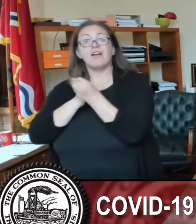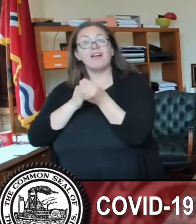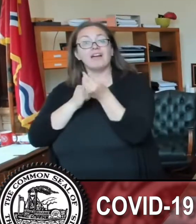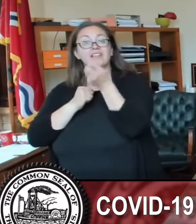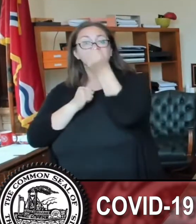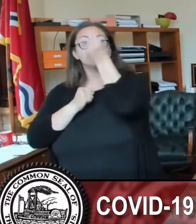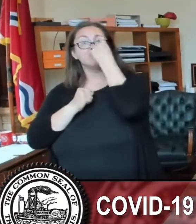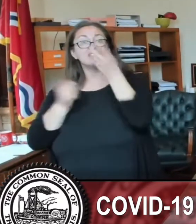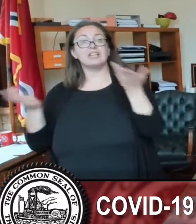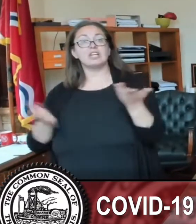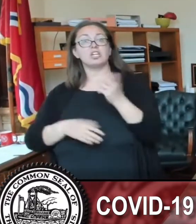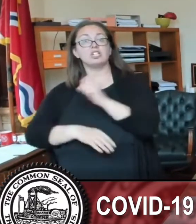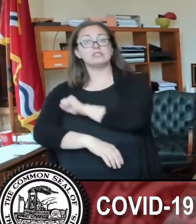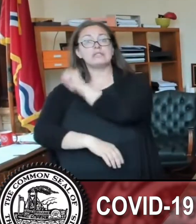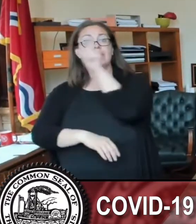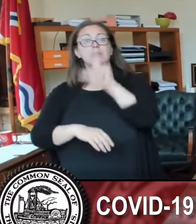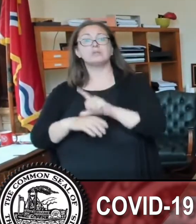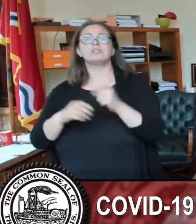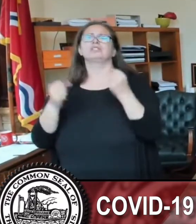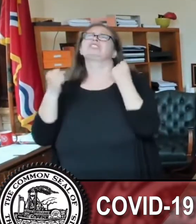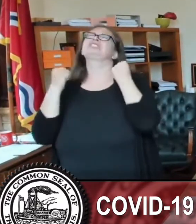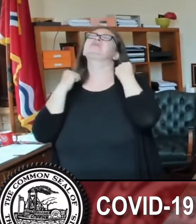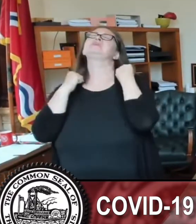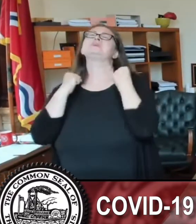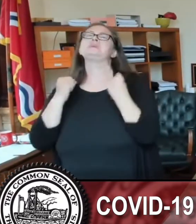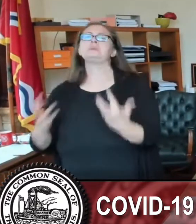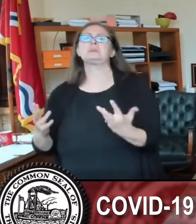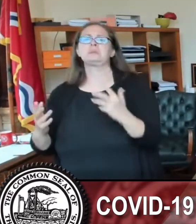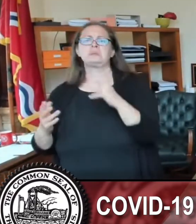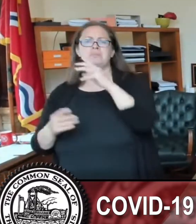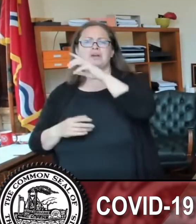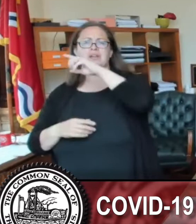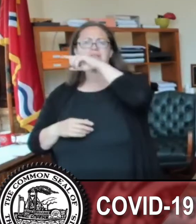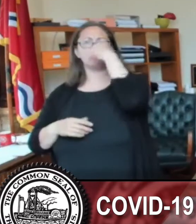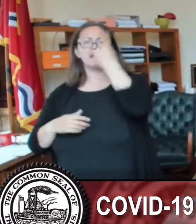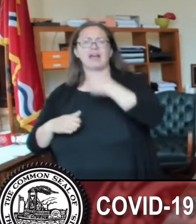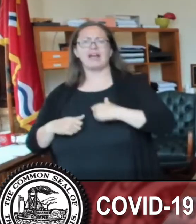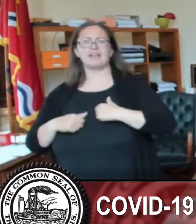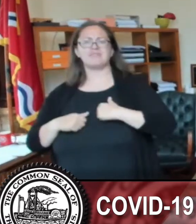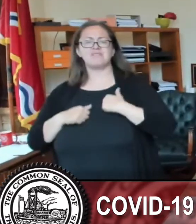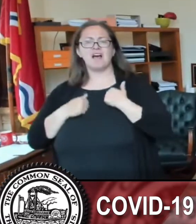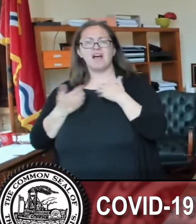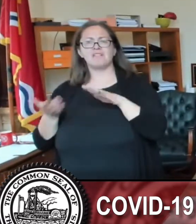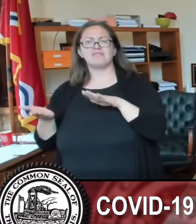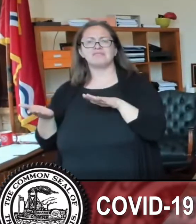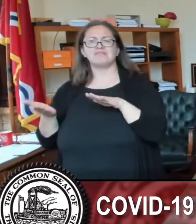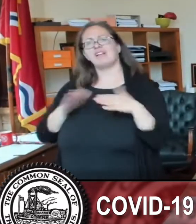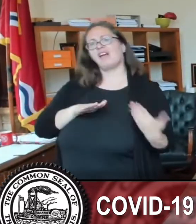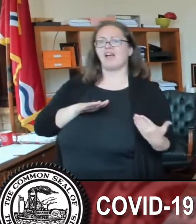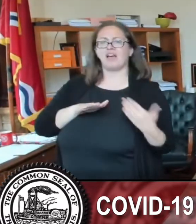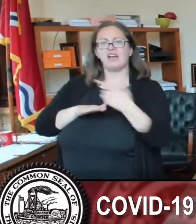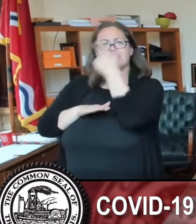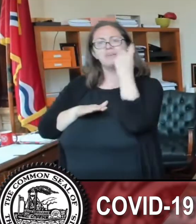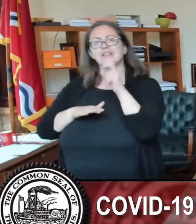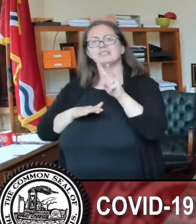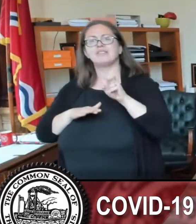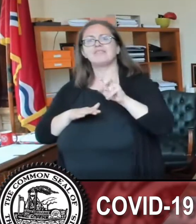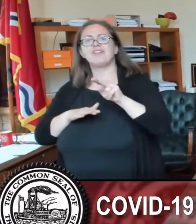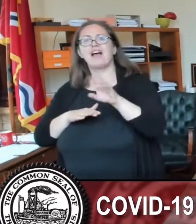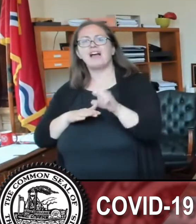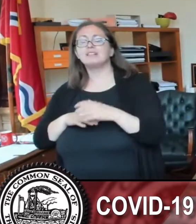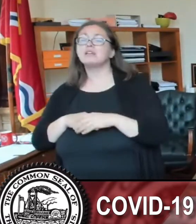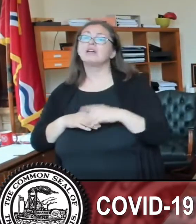Louis, far too many Black lives are lost to violence. Gun violence is devastating our